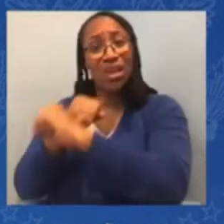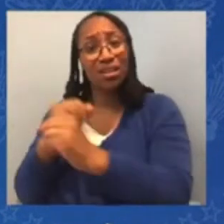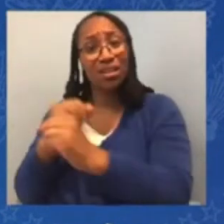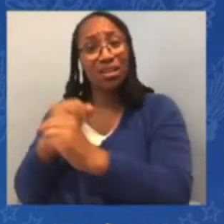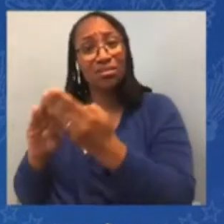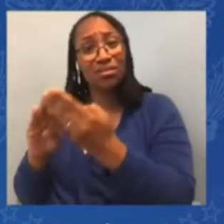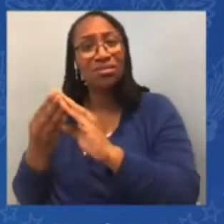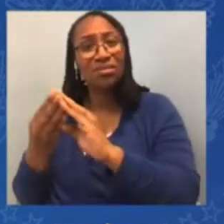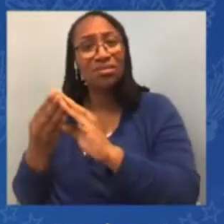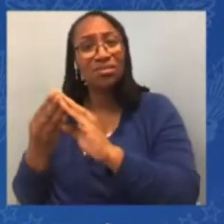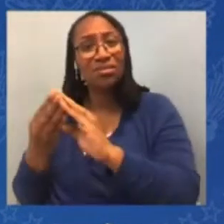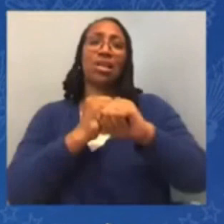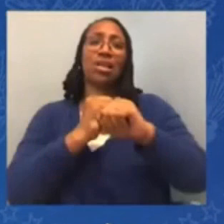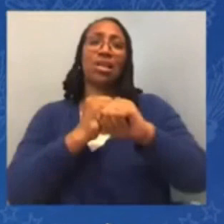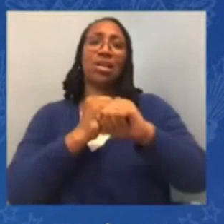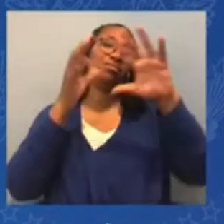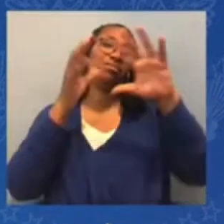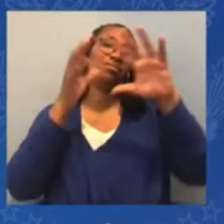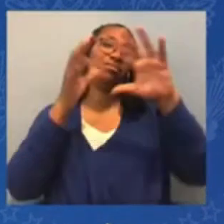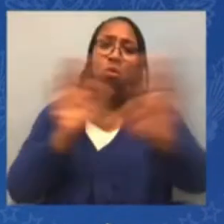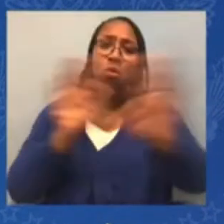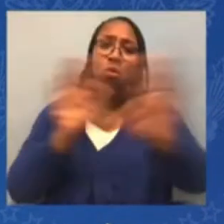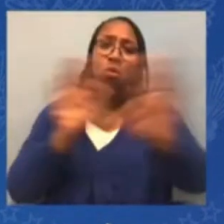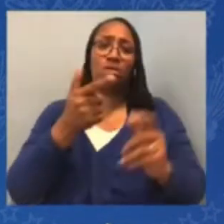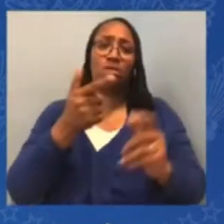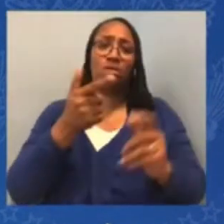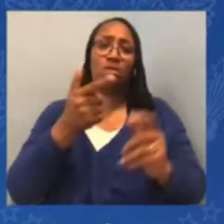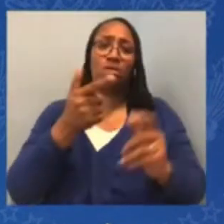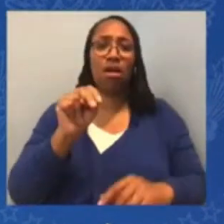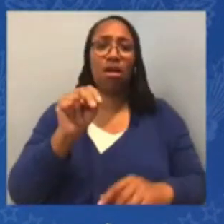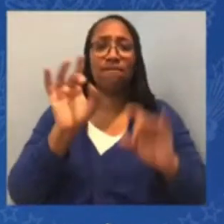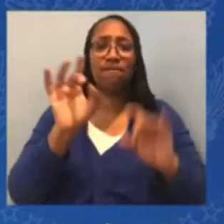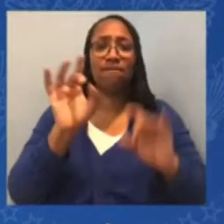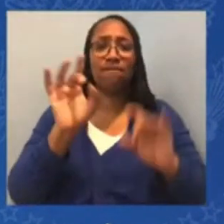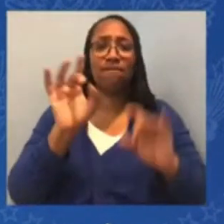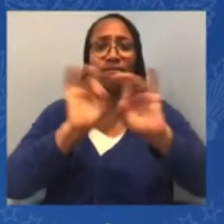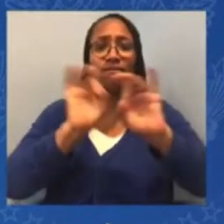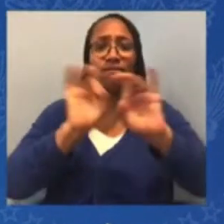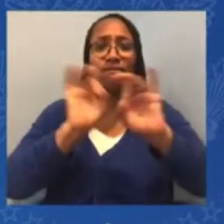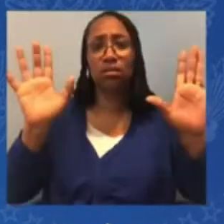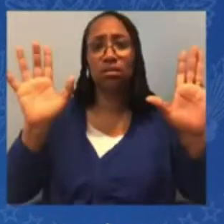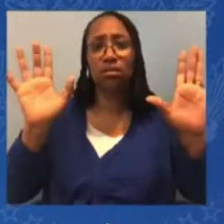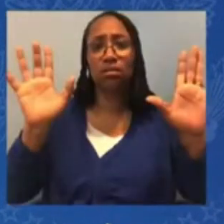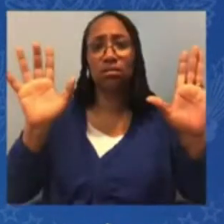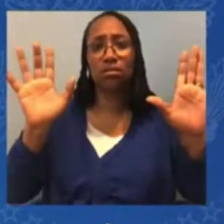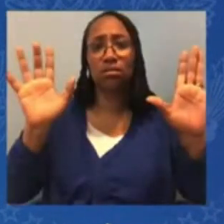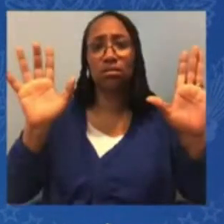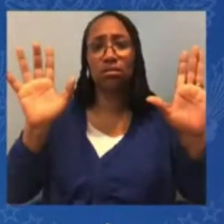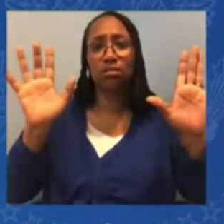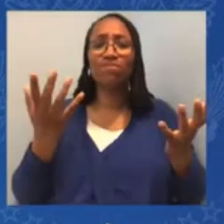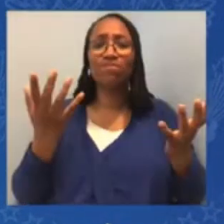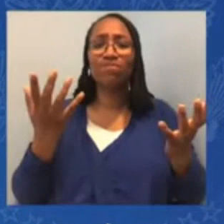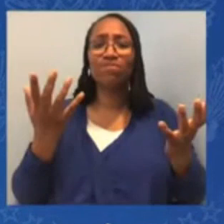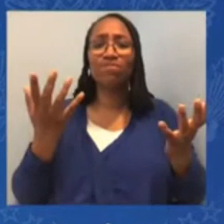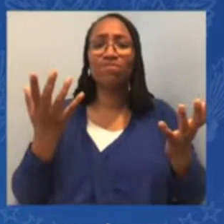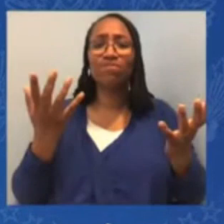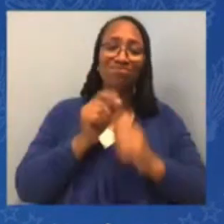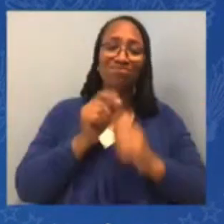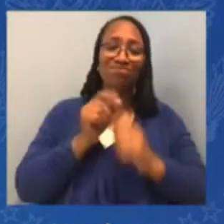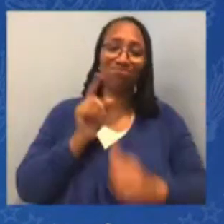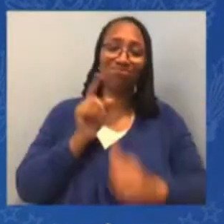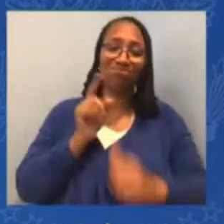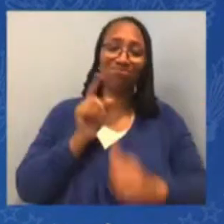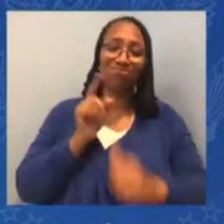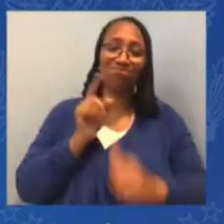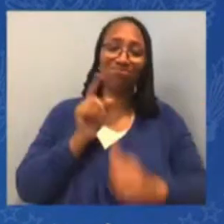and breathes the fight to end this epidemic. Our president, President